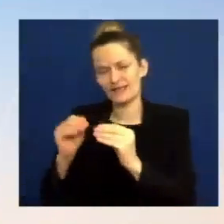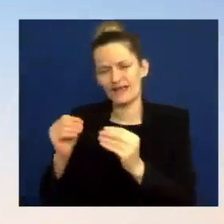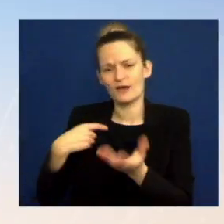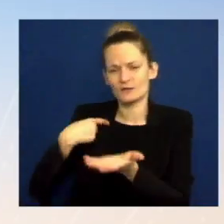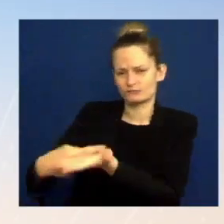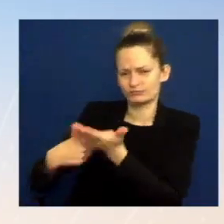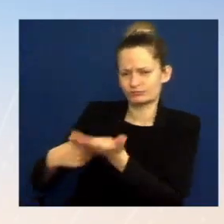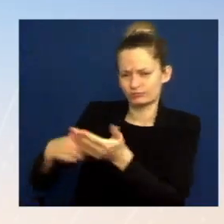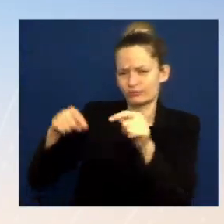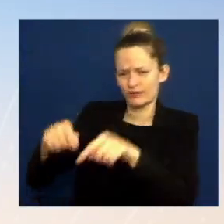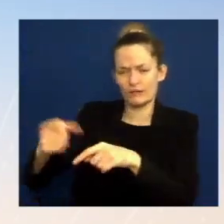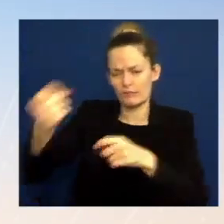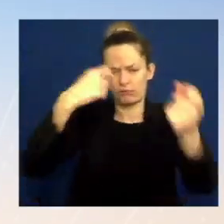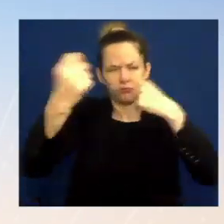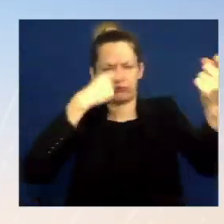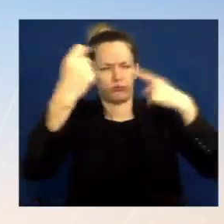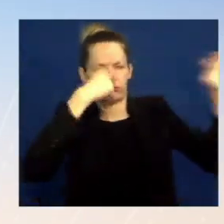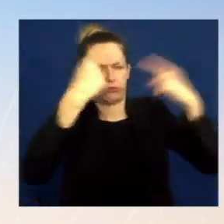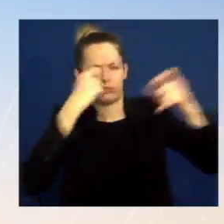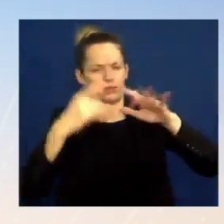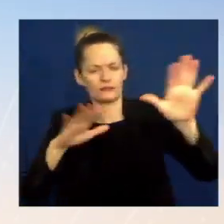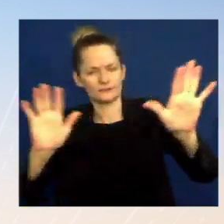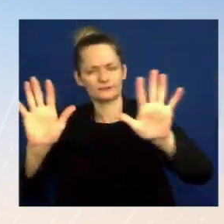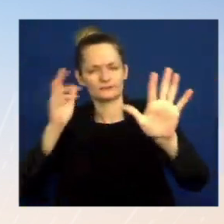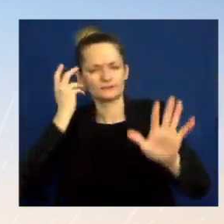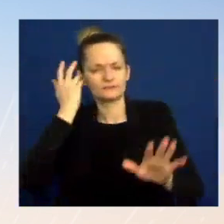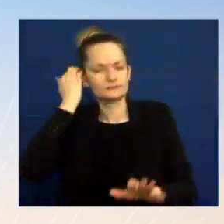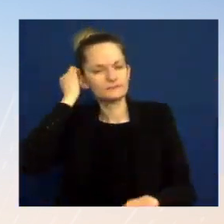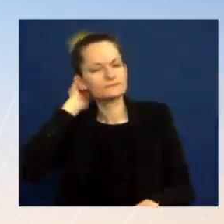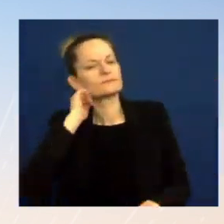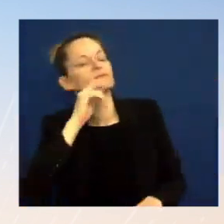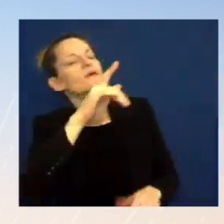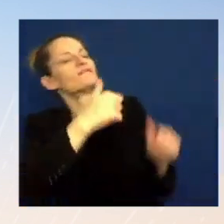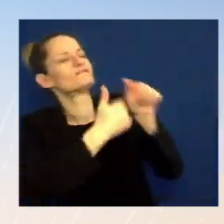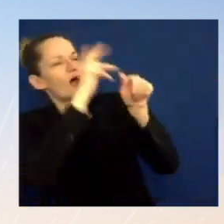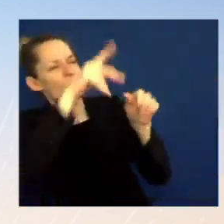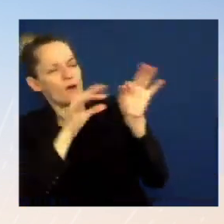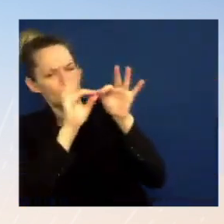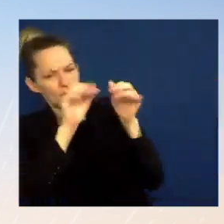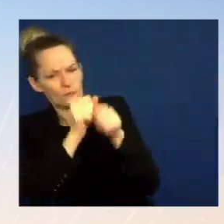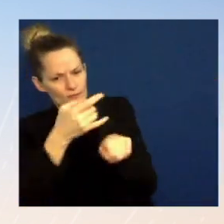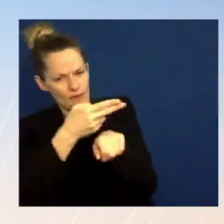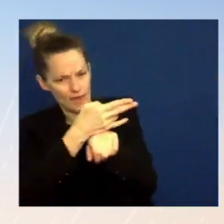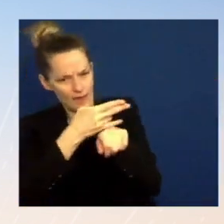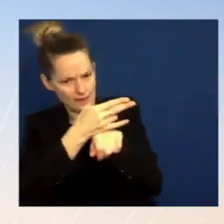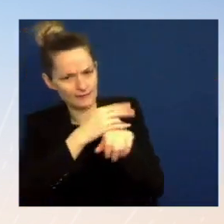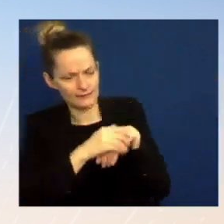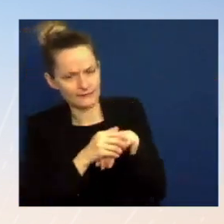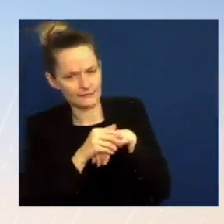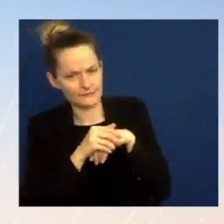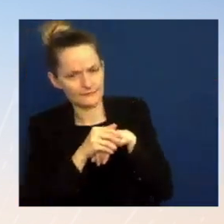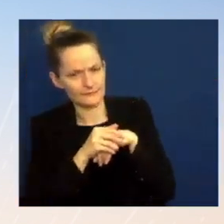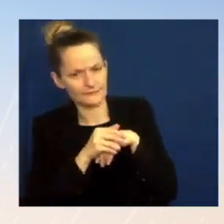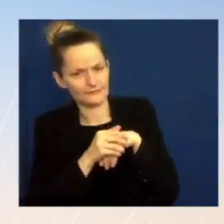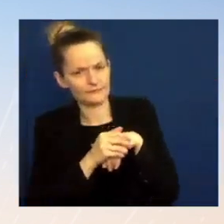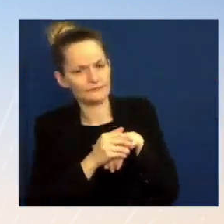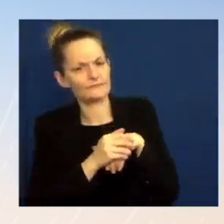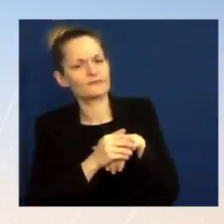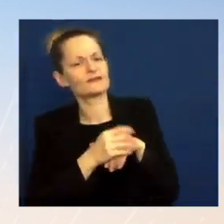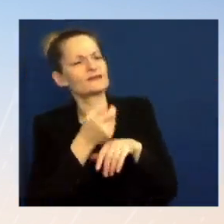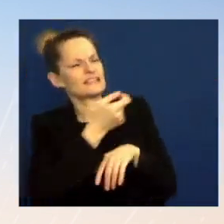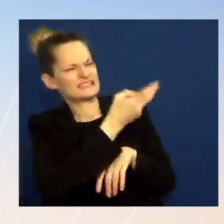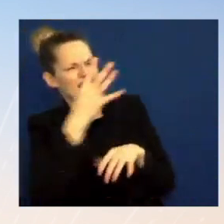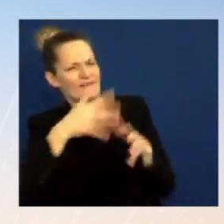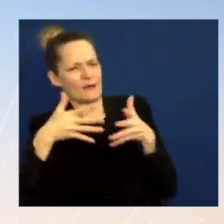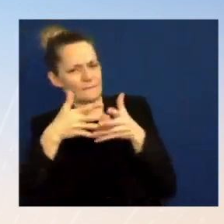Just to follow up on your comments on Haiti, you spoke generally, but there are 16 Americans who are still being held hostage there